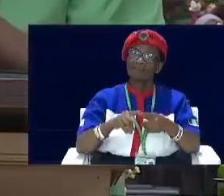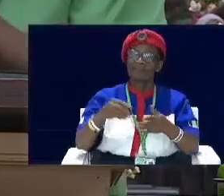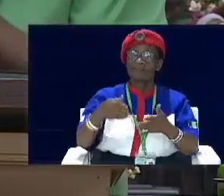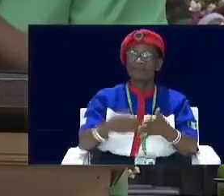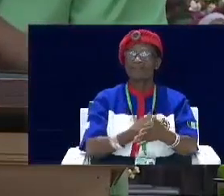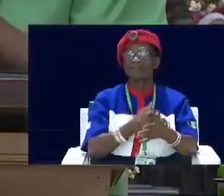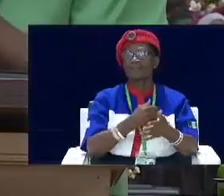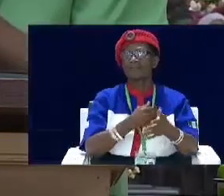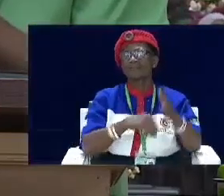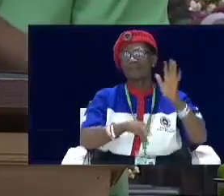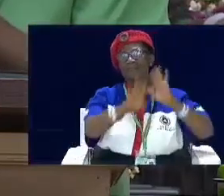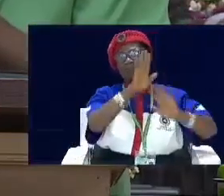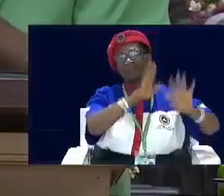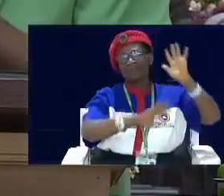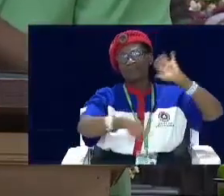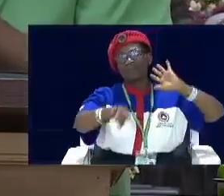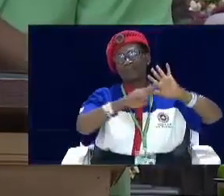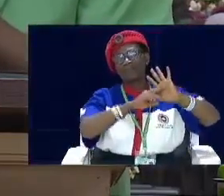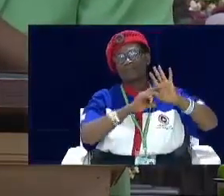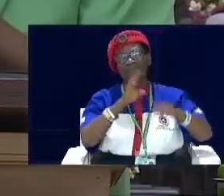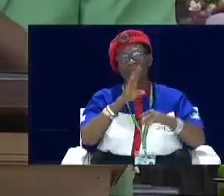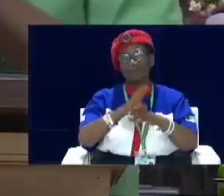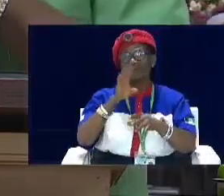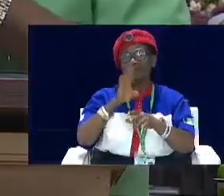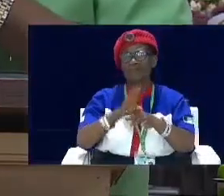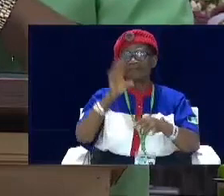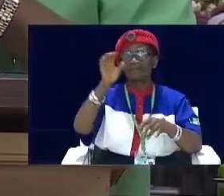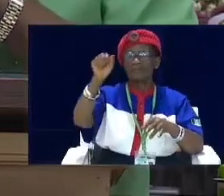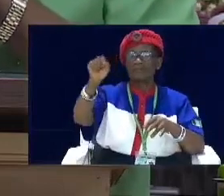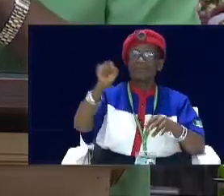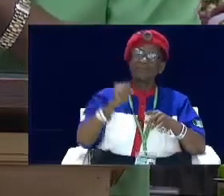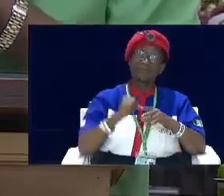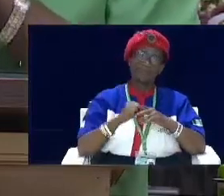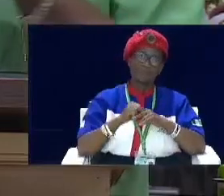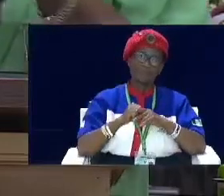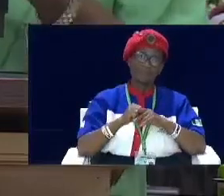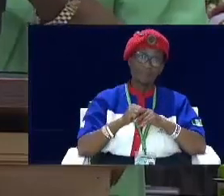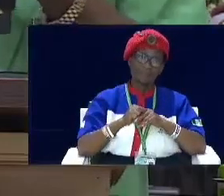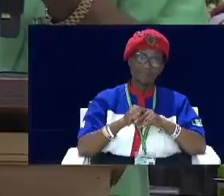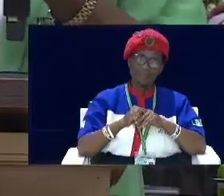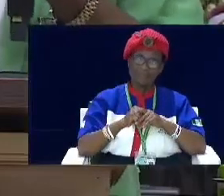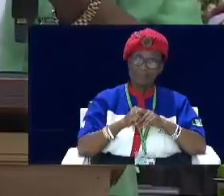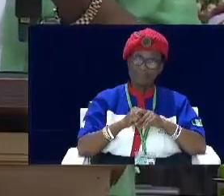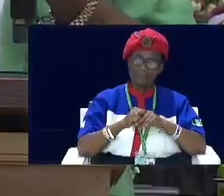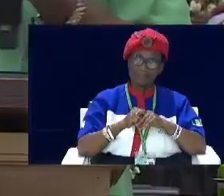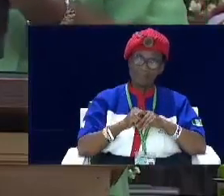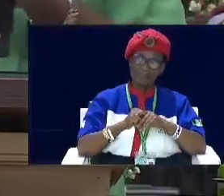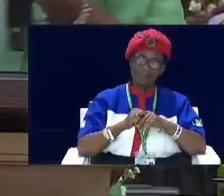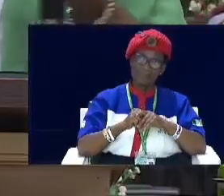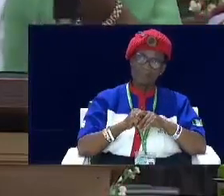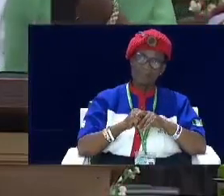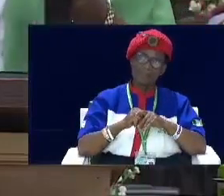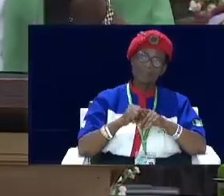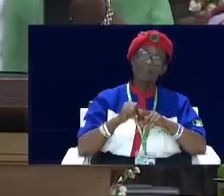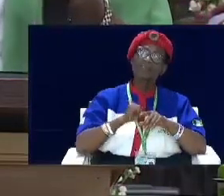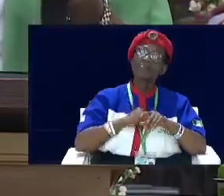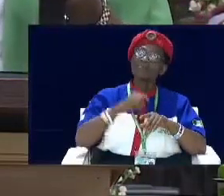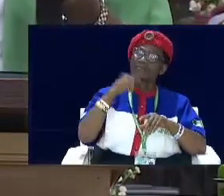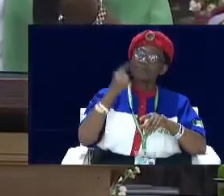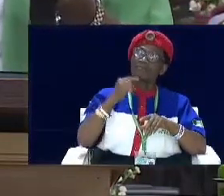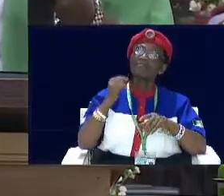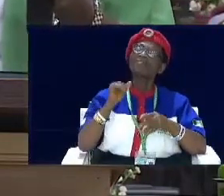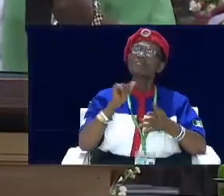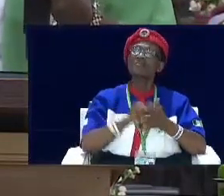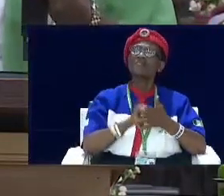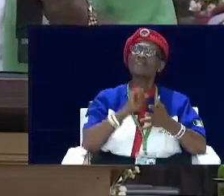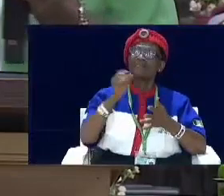wọ́n fẹ́ máa lọ sí àwọn ìjọ tuntun, àwọn ìjọ ìgbàlódé? I said, that's okay as long as they